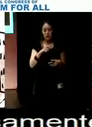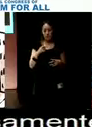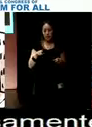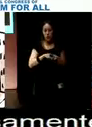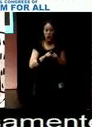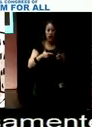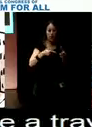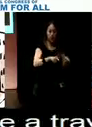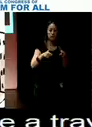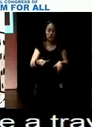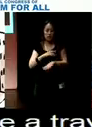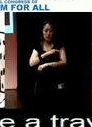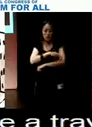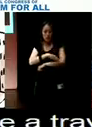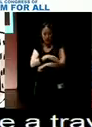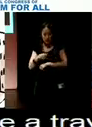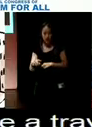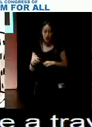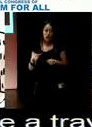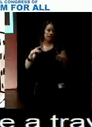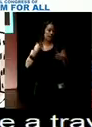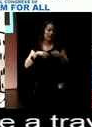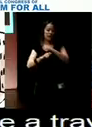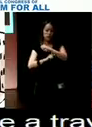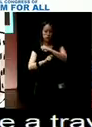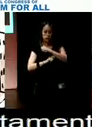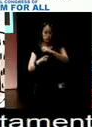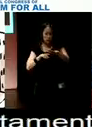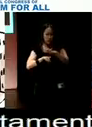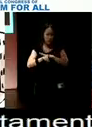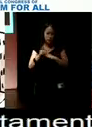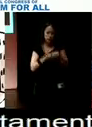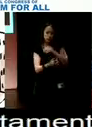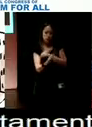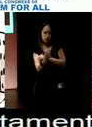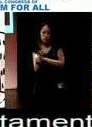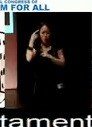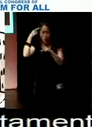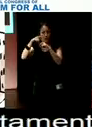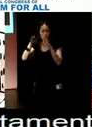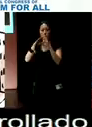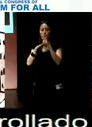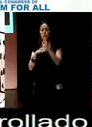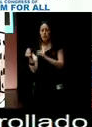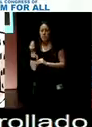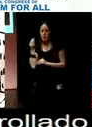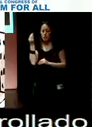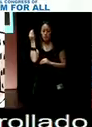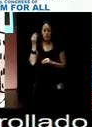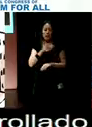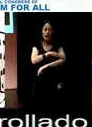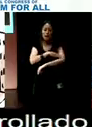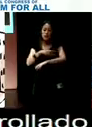different ministries, different strategies have been already developed to implement these